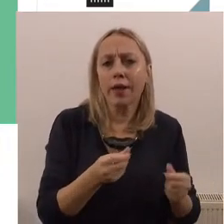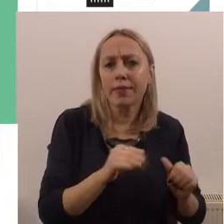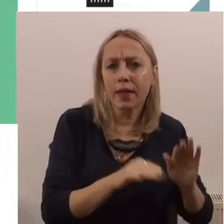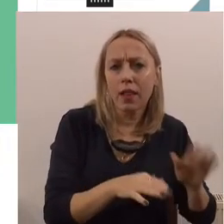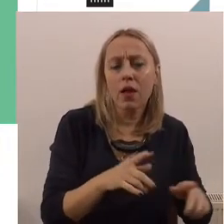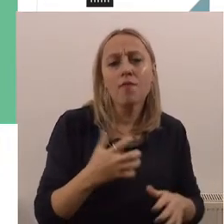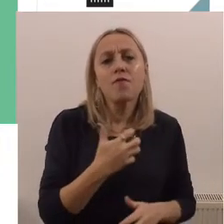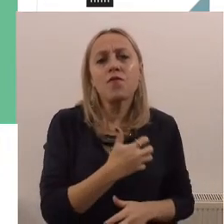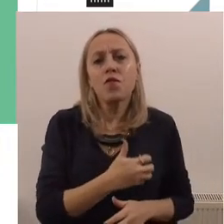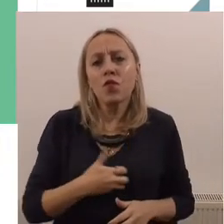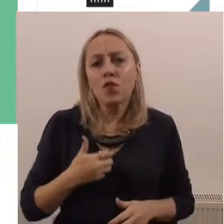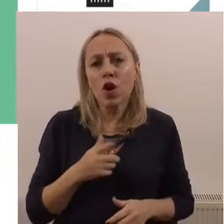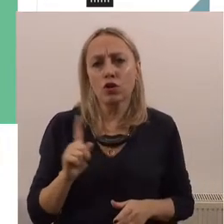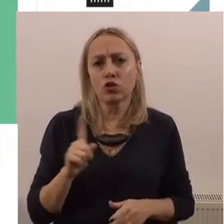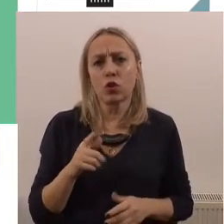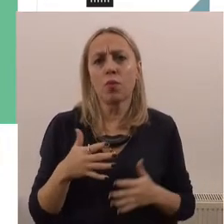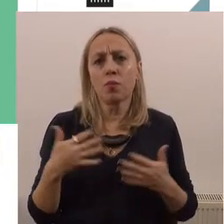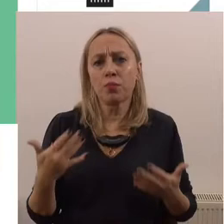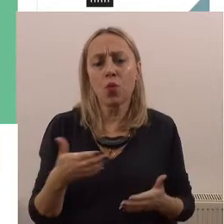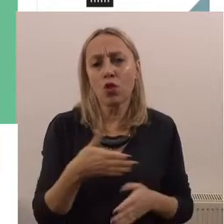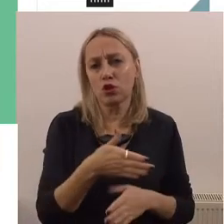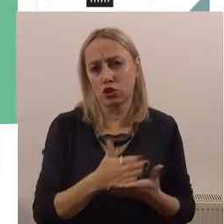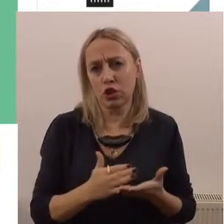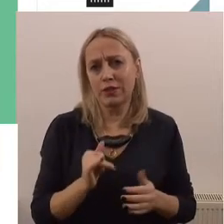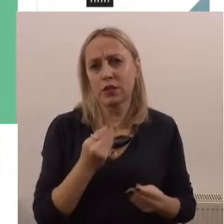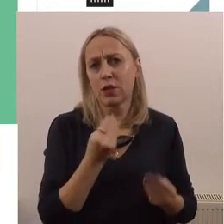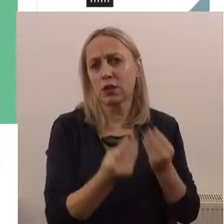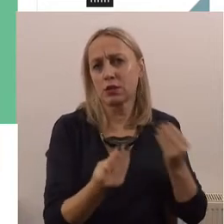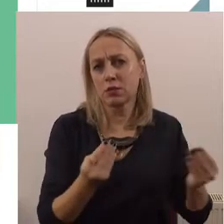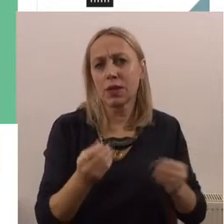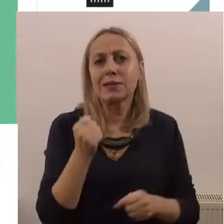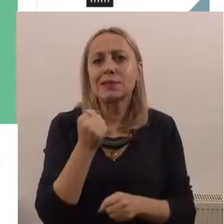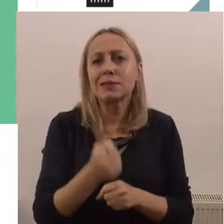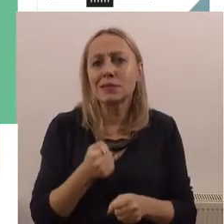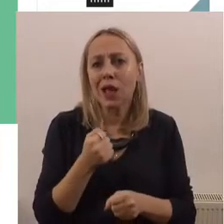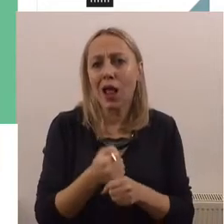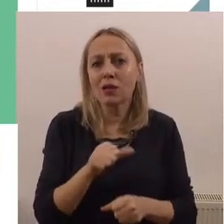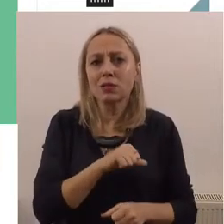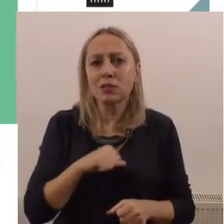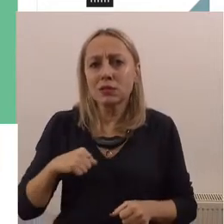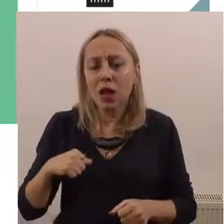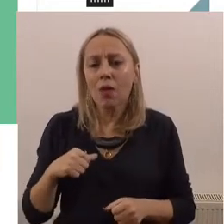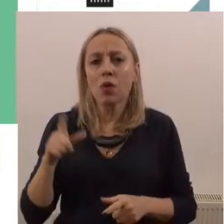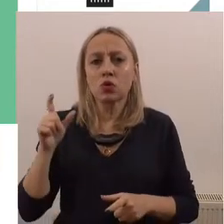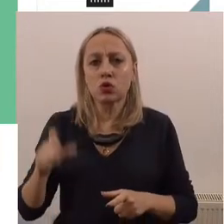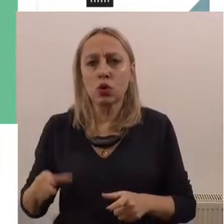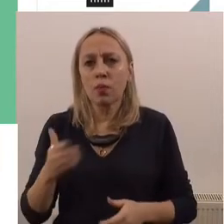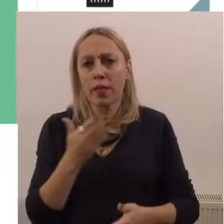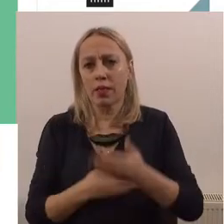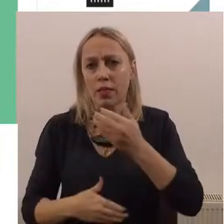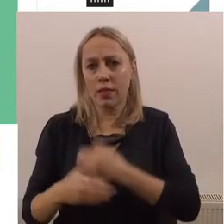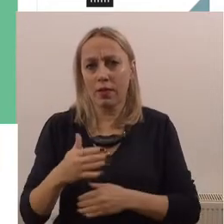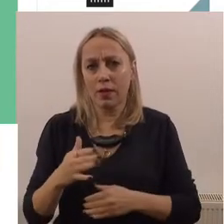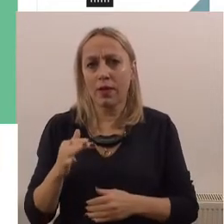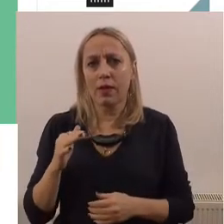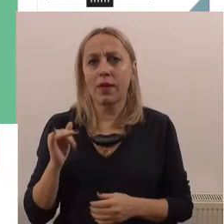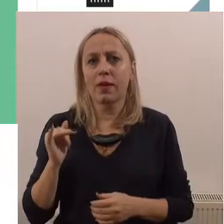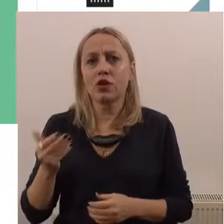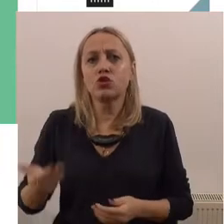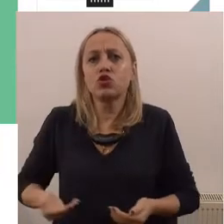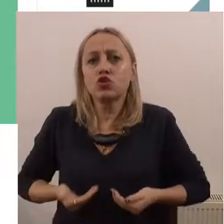art objects, kinesthetic, sound, interactive installations, and video art objects.